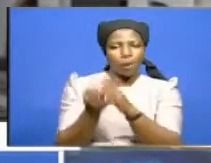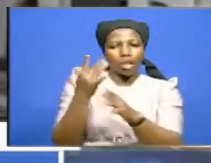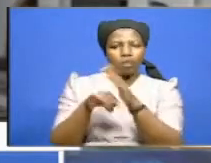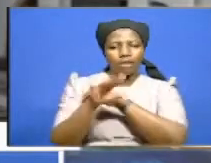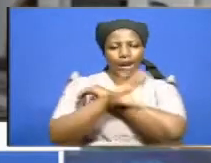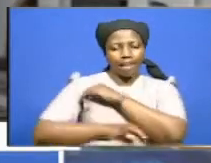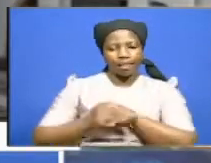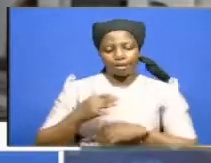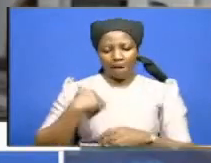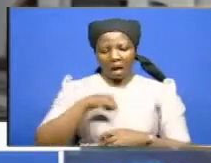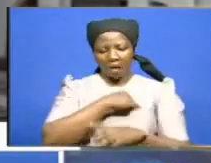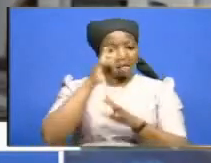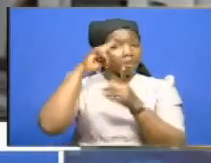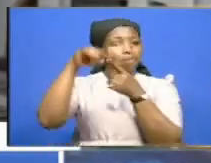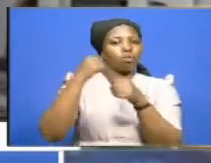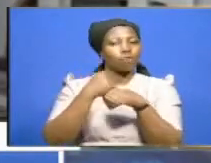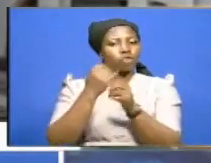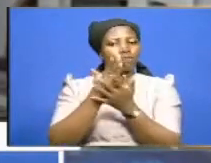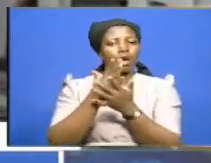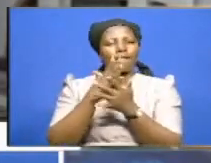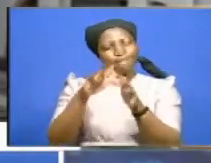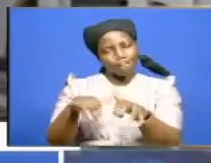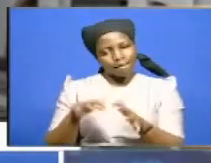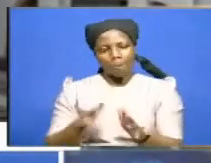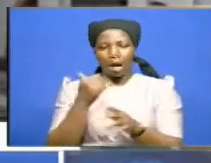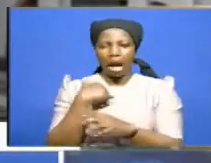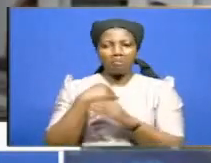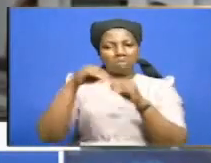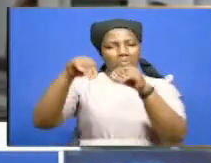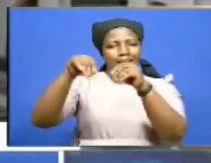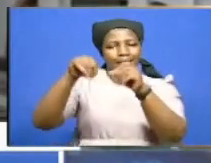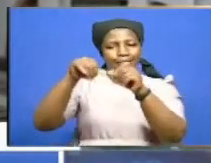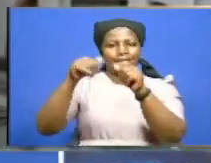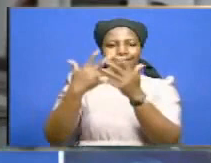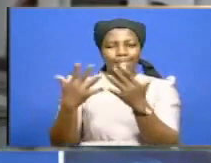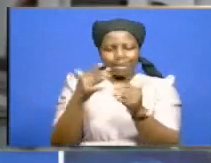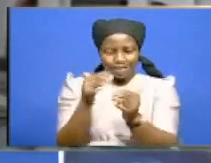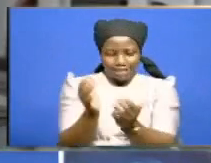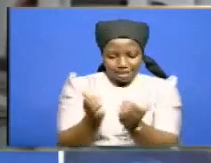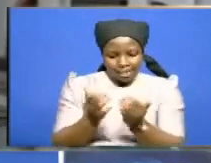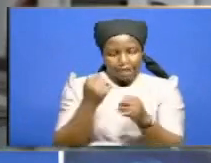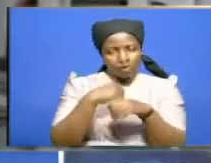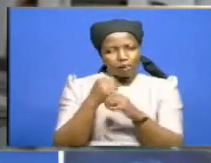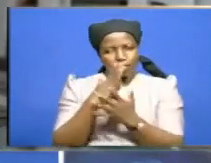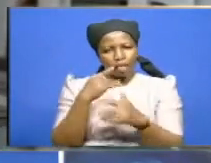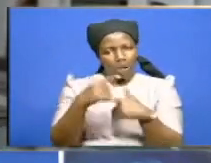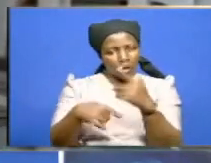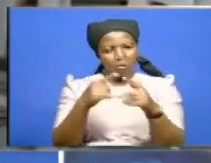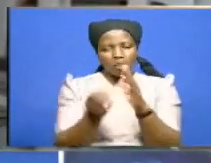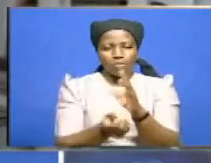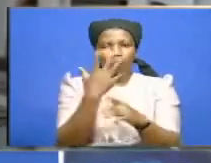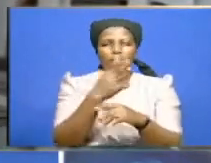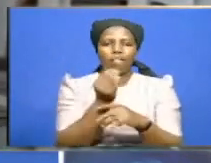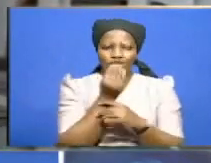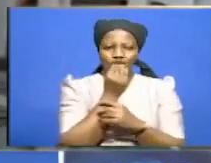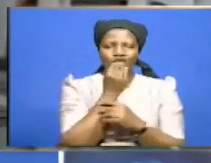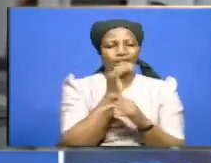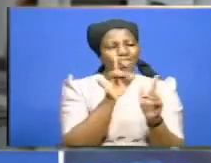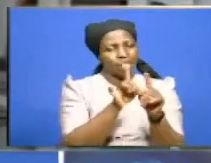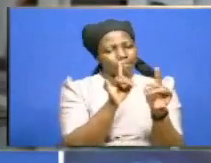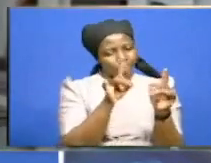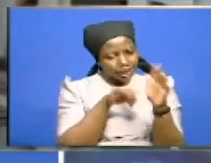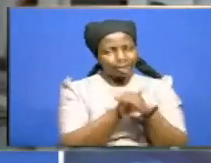would have access to the quality inputs needed to ensure continued production of food in a safe